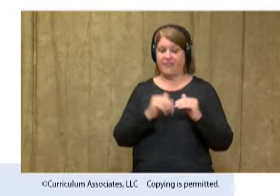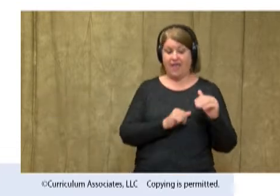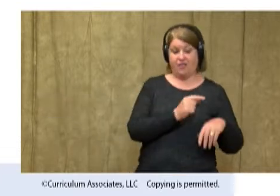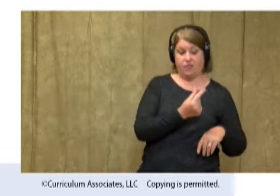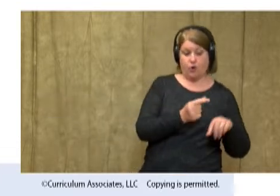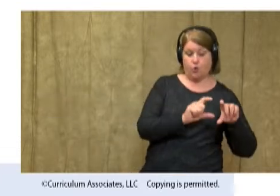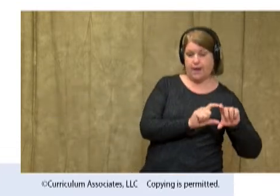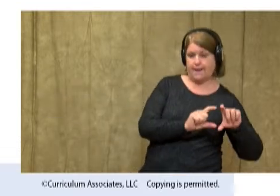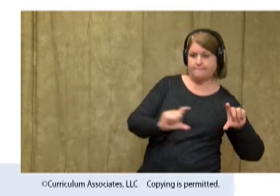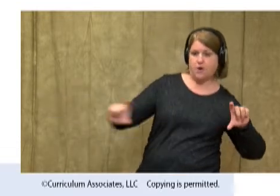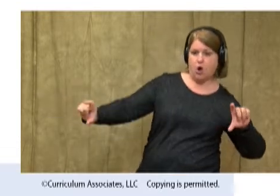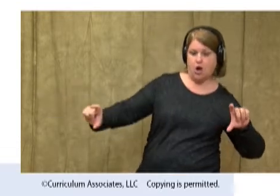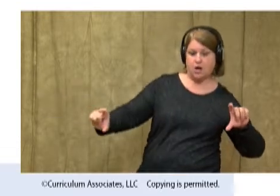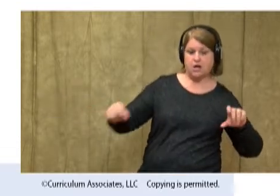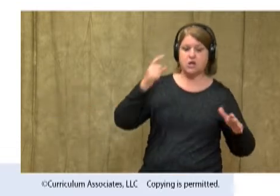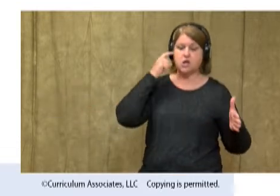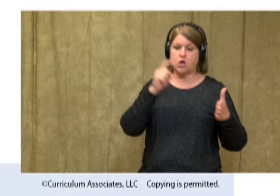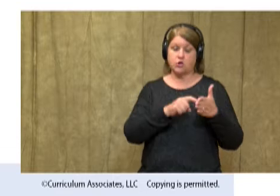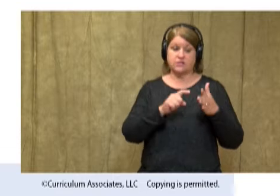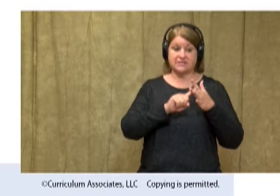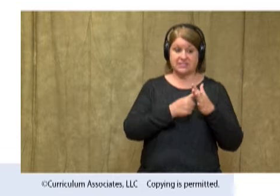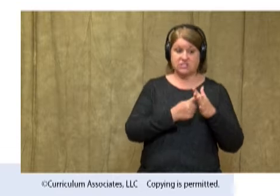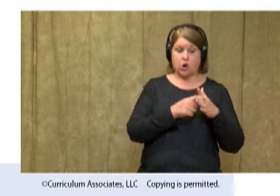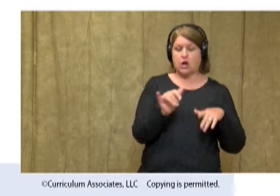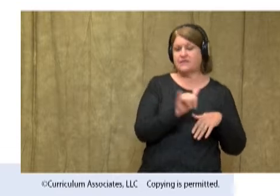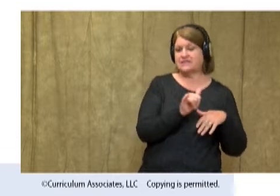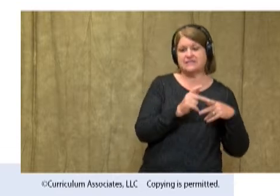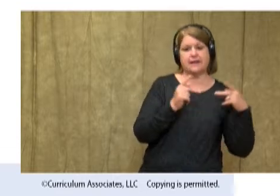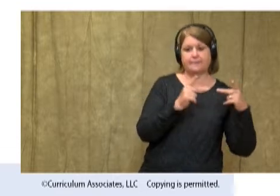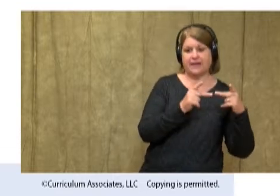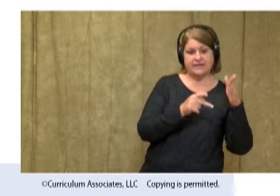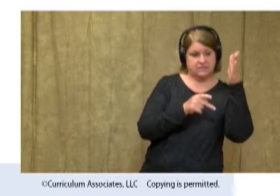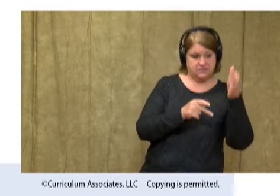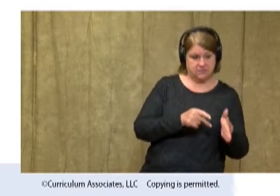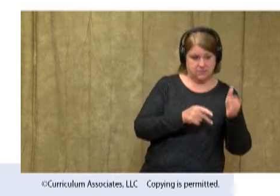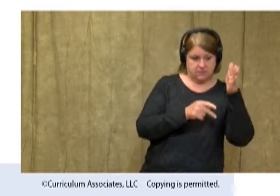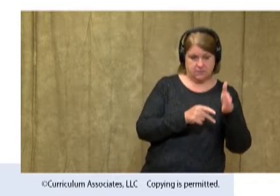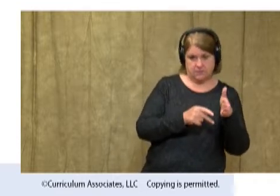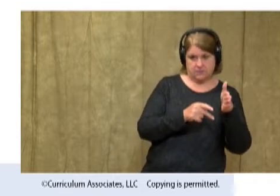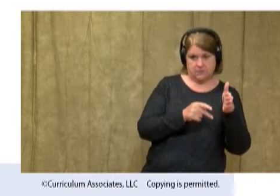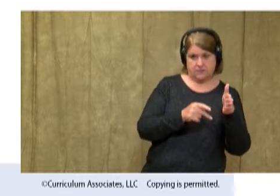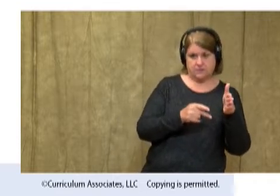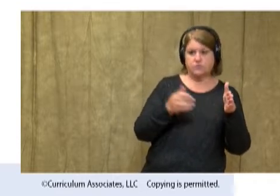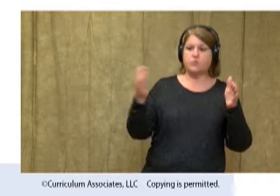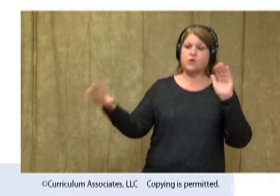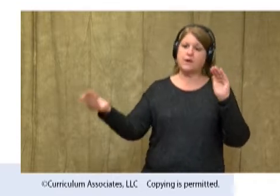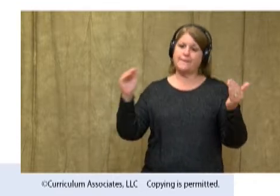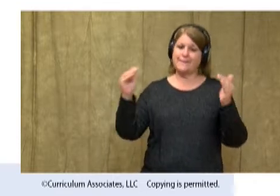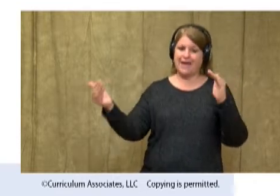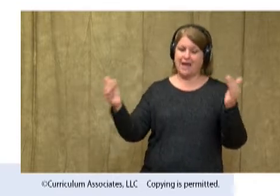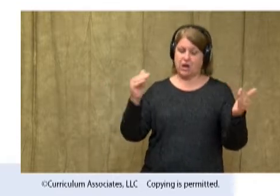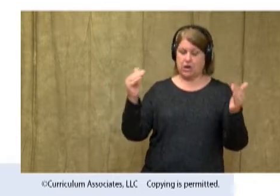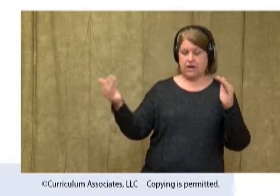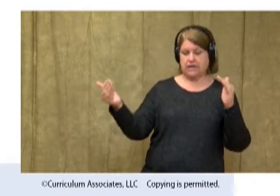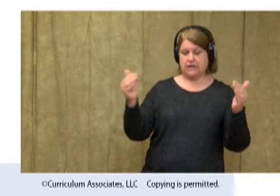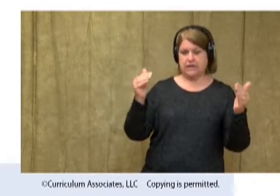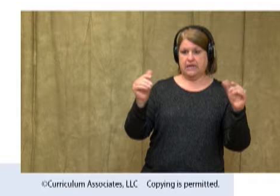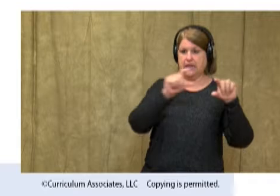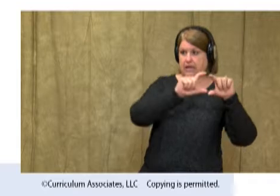start at the same point. They go. We're comparing the length. We're saying that the blue is longer than the